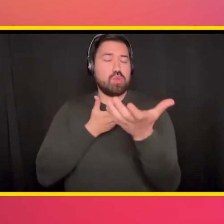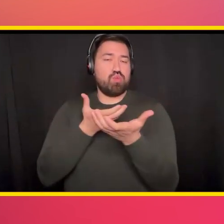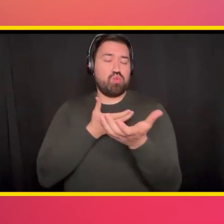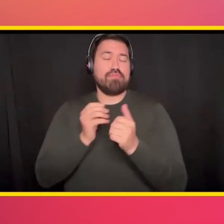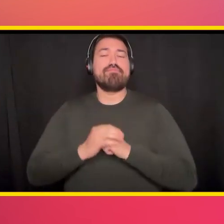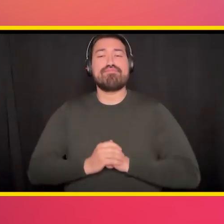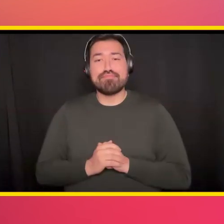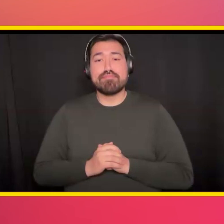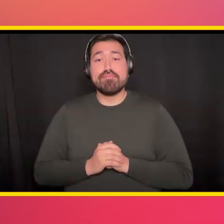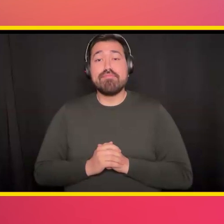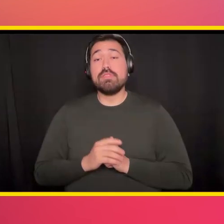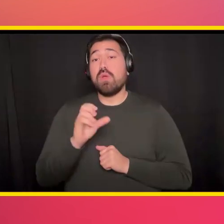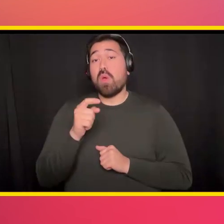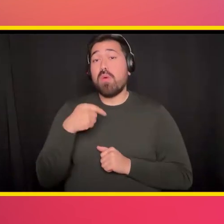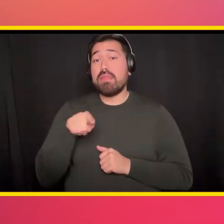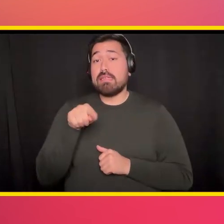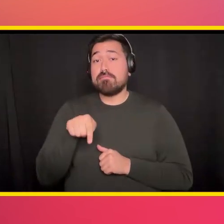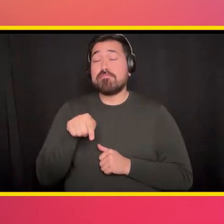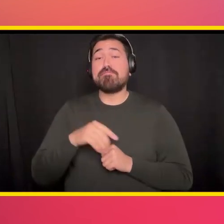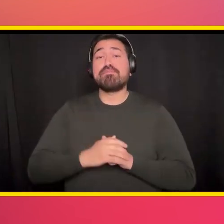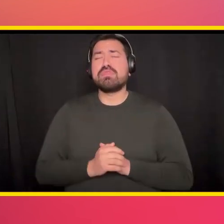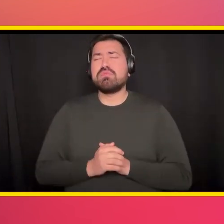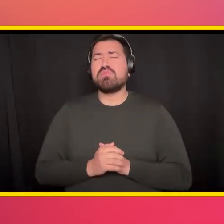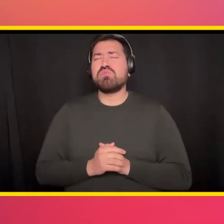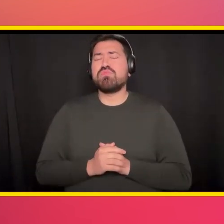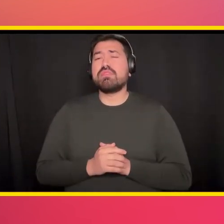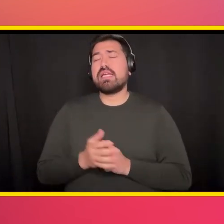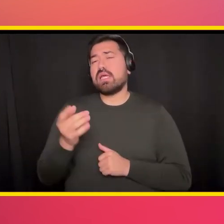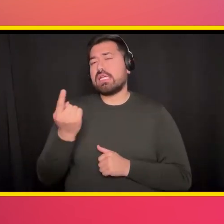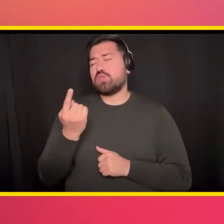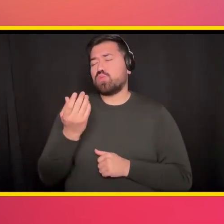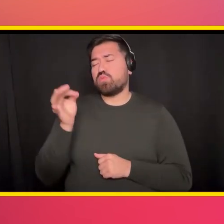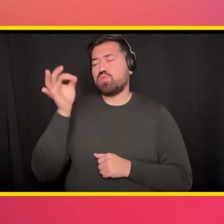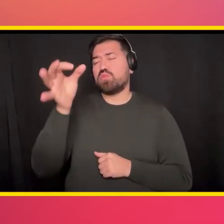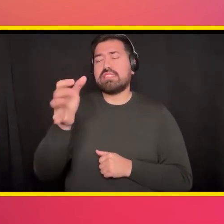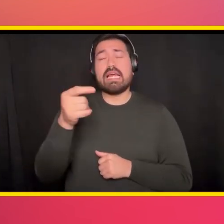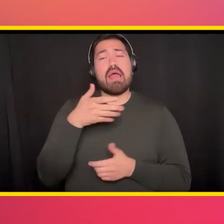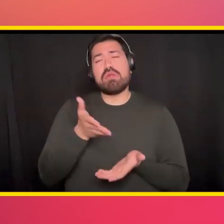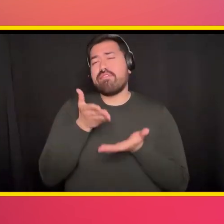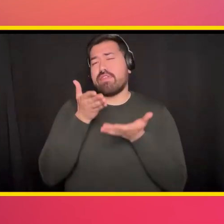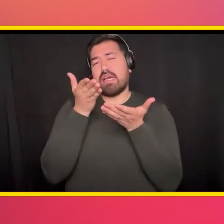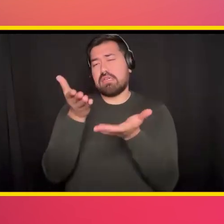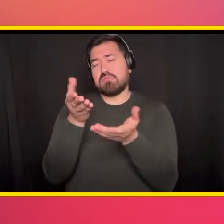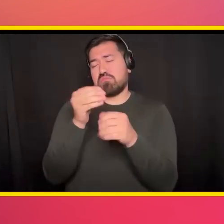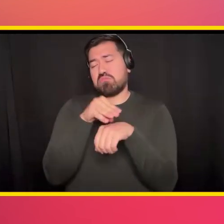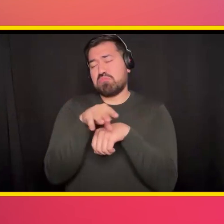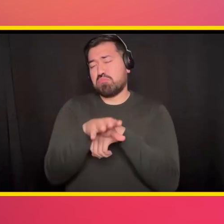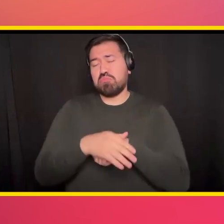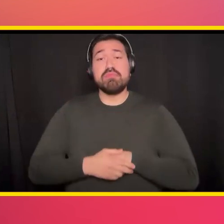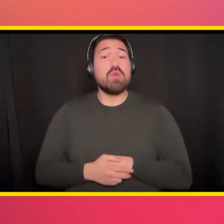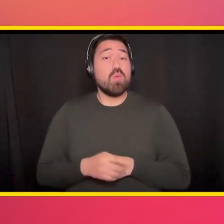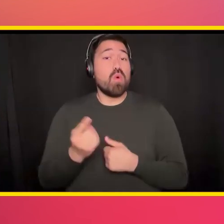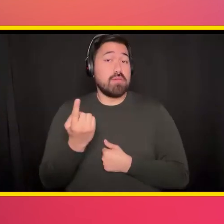so the here are some things that I typically advise. One